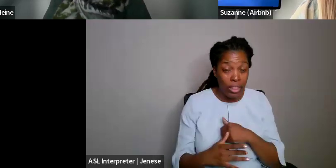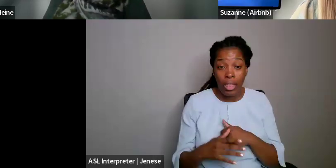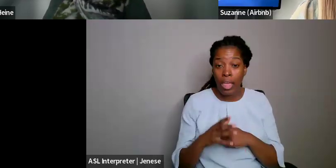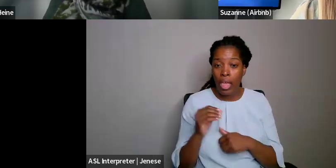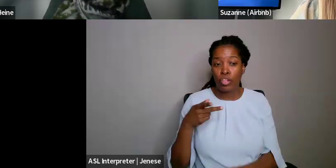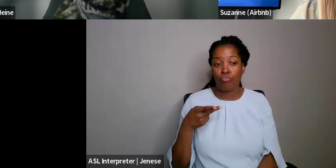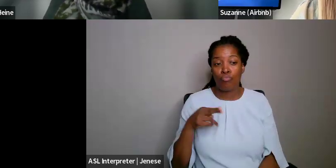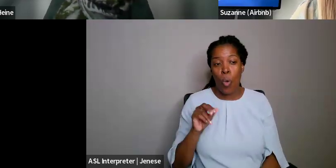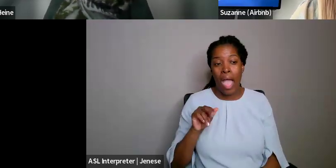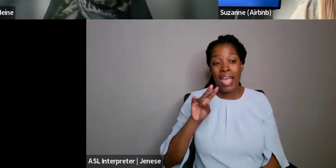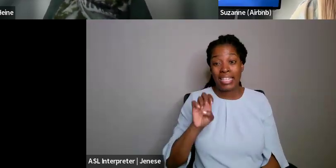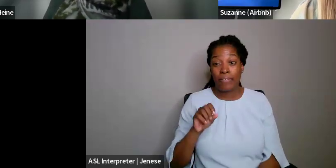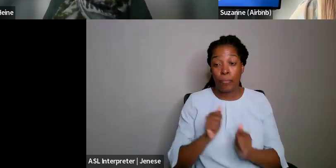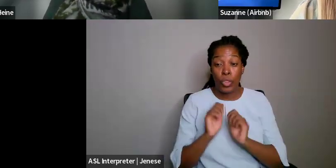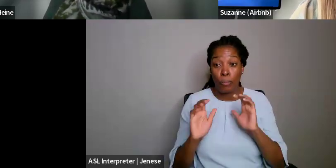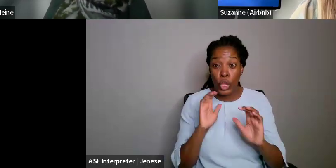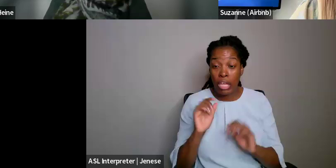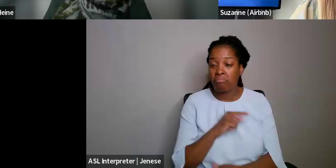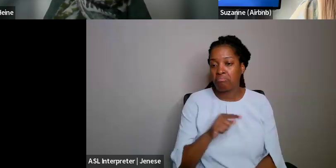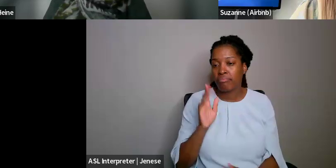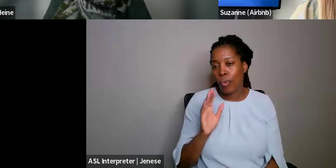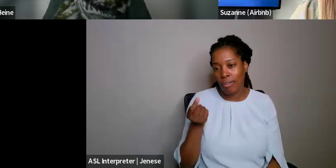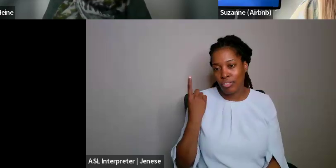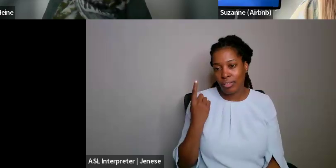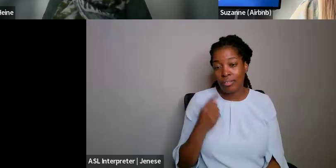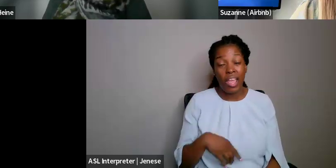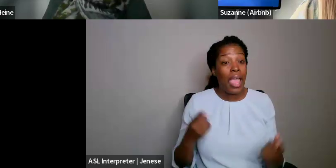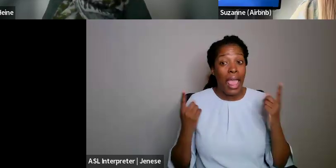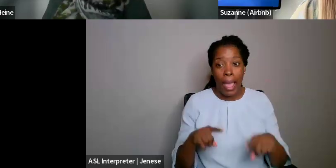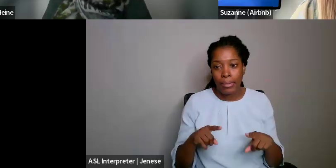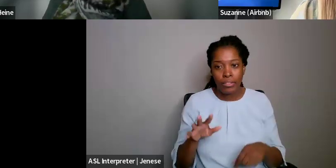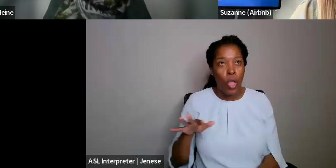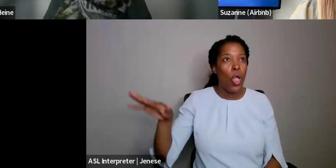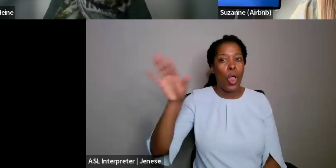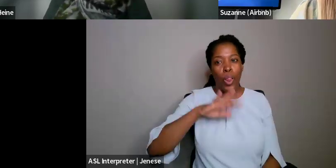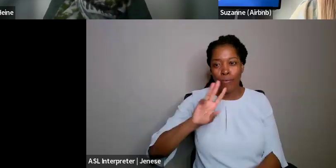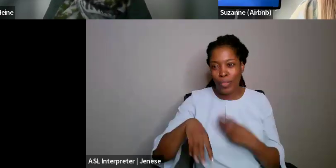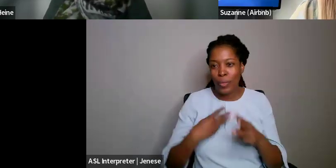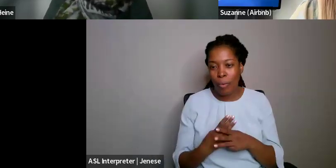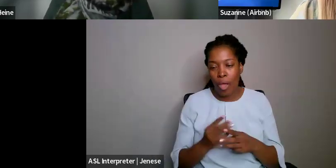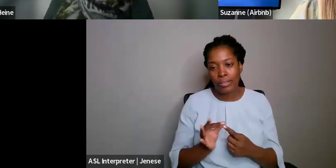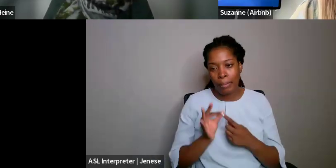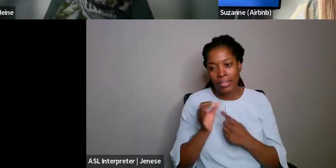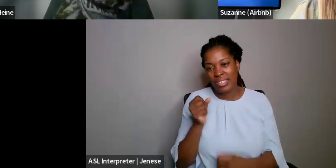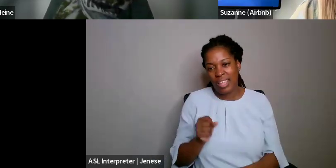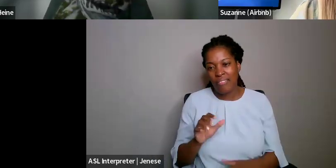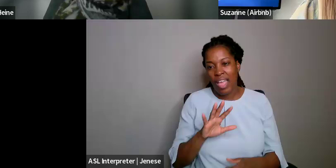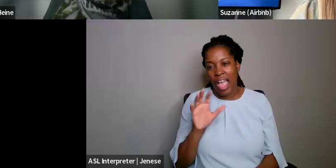they are very understanding. And these things happen all over the world, but especially in South Africa where I live.